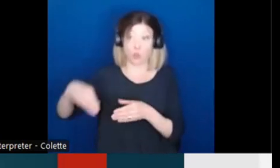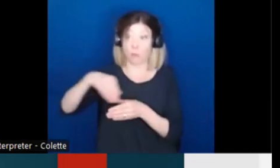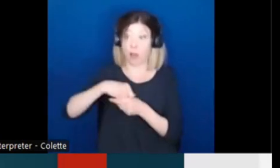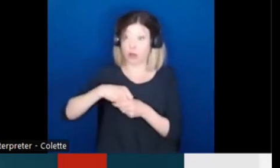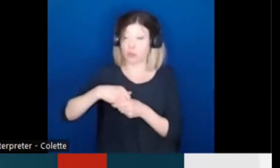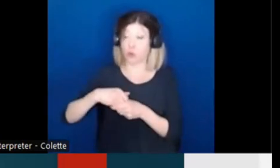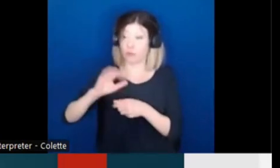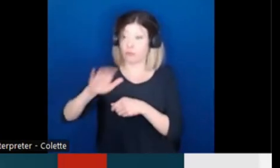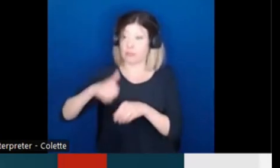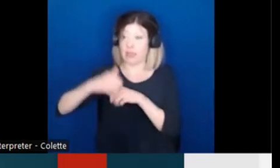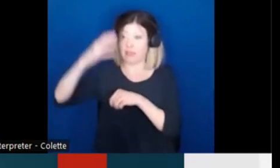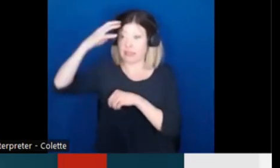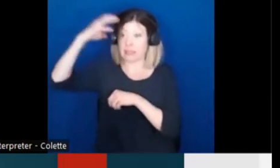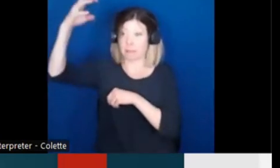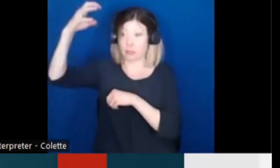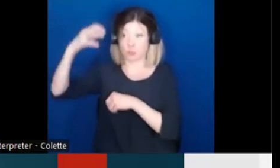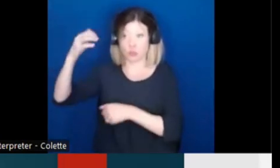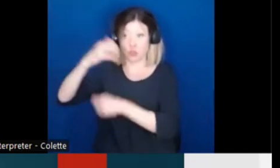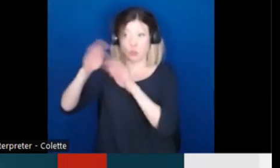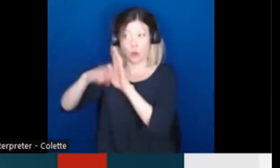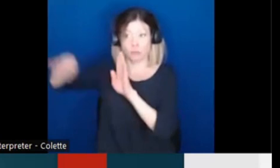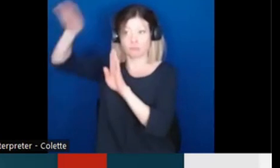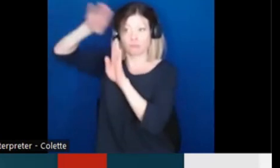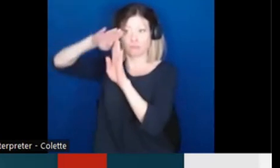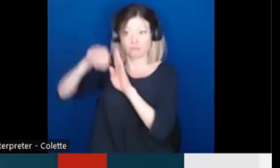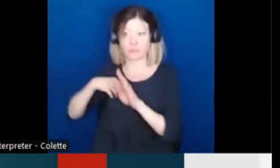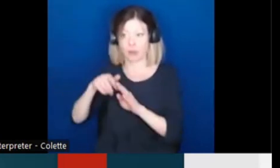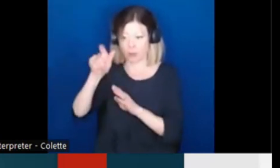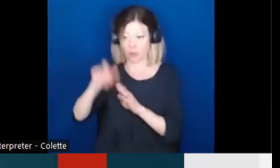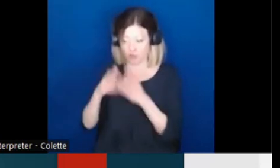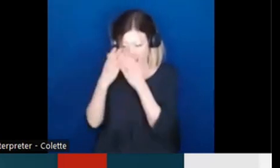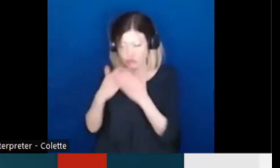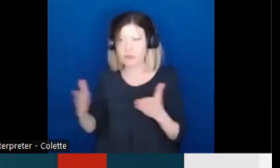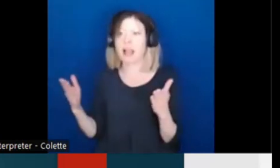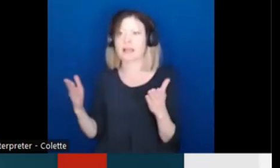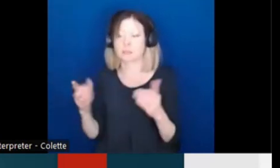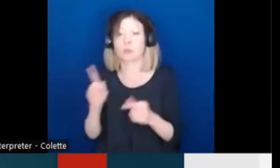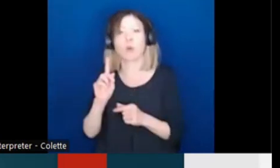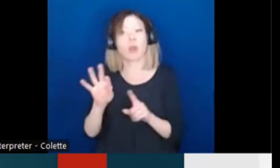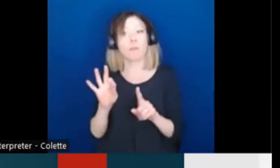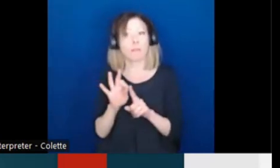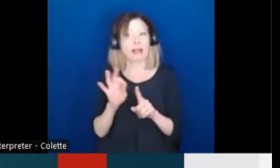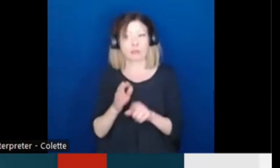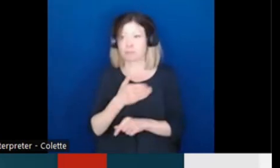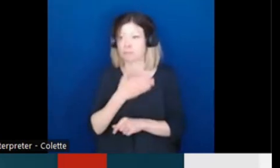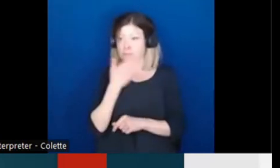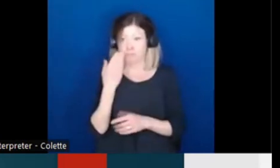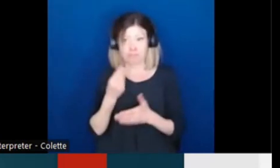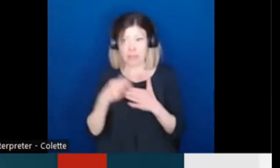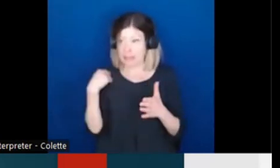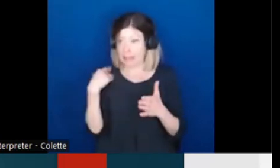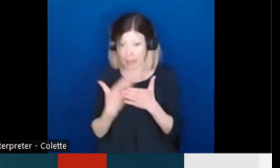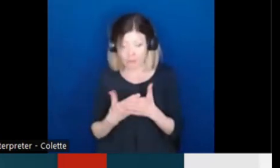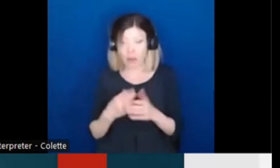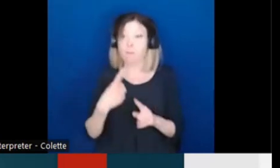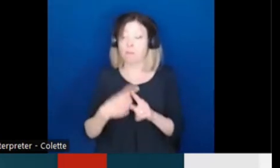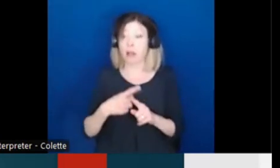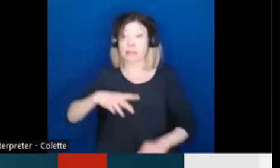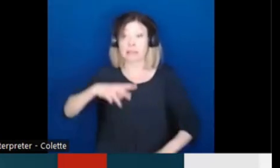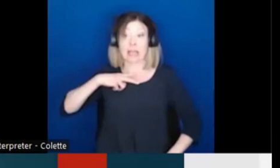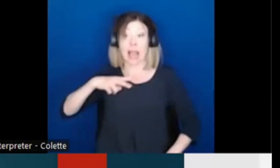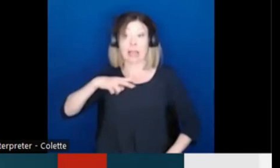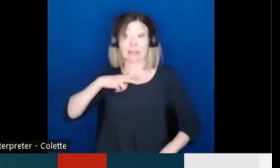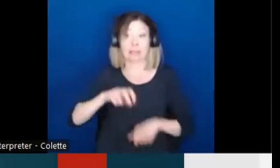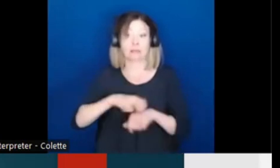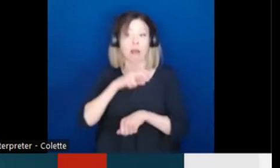person, but he never had any money. He had a strong Irish accent, and that would always have set him apart a little